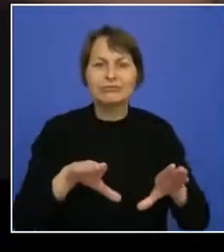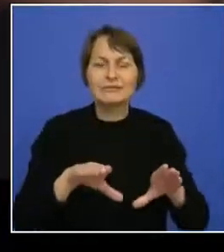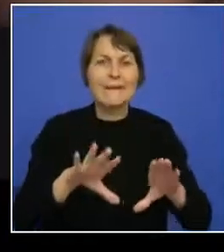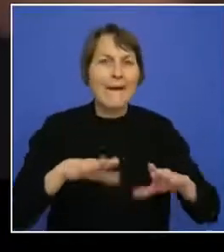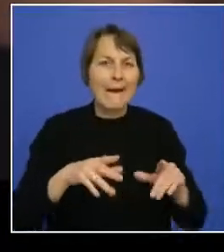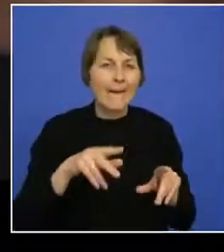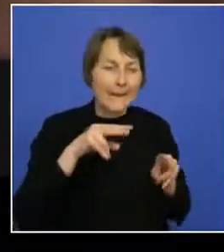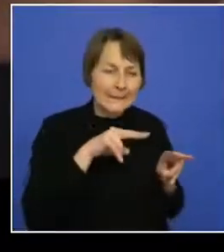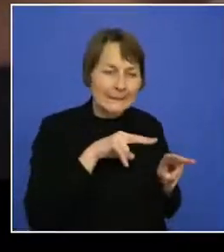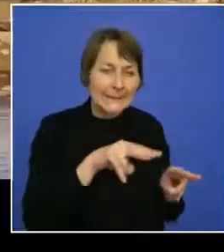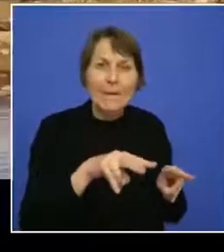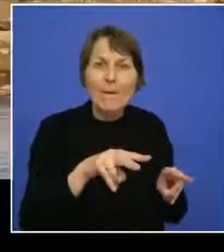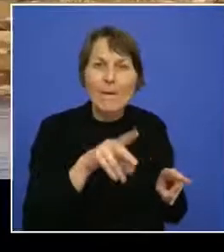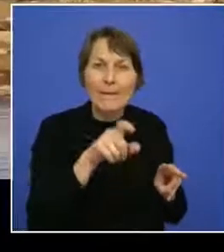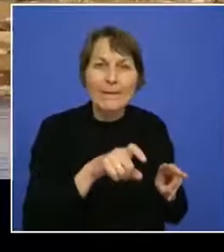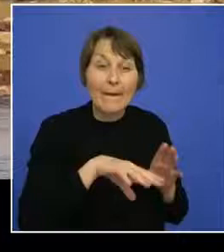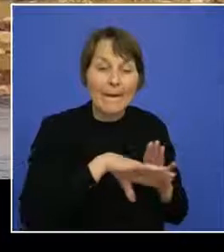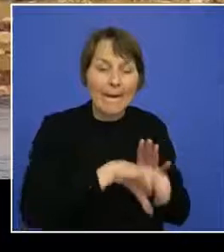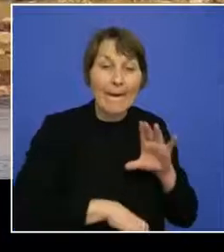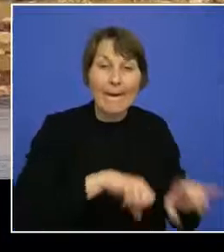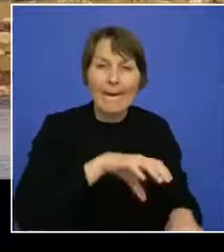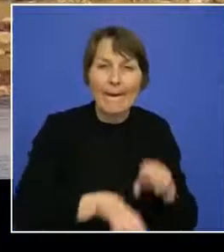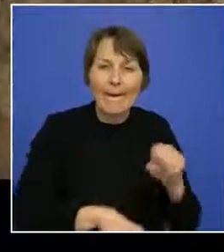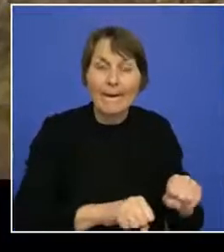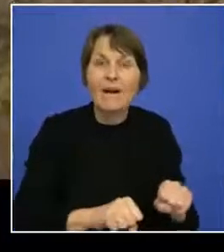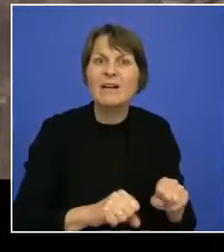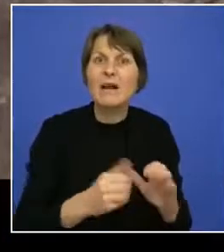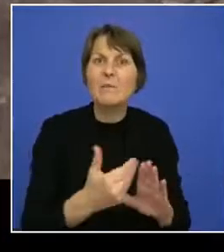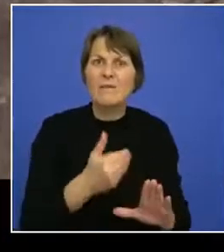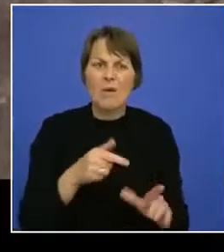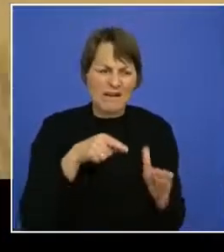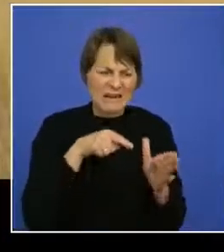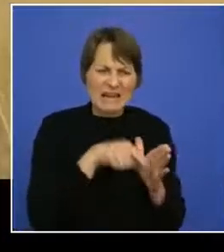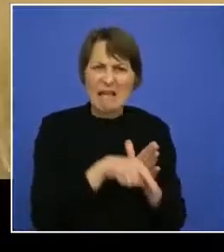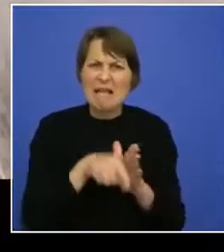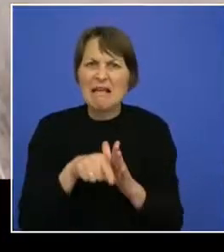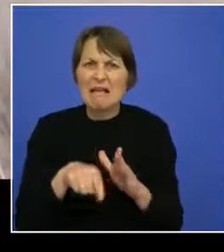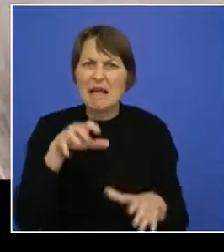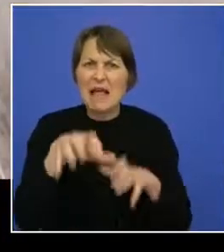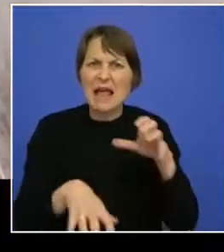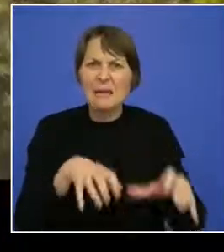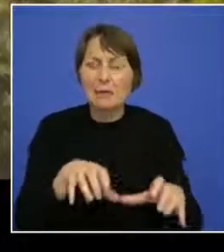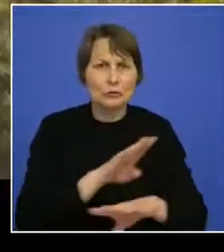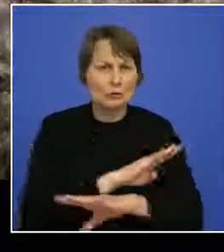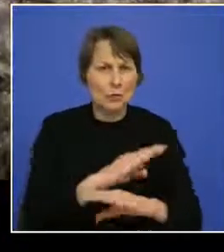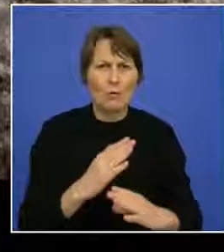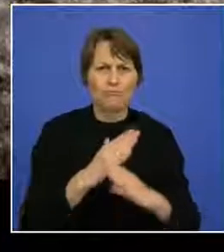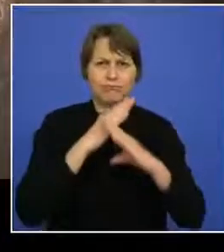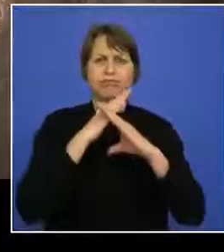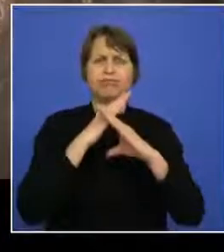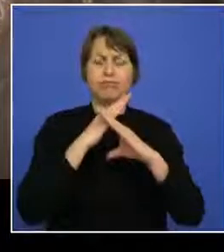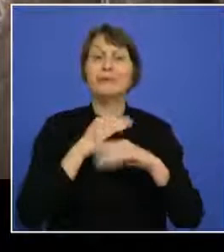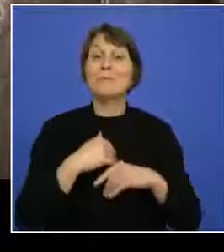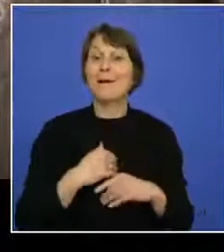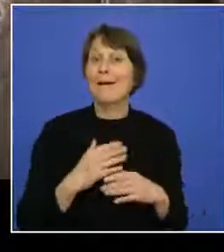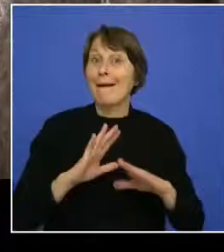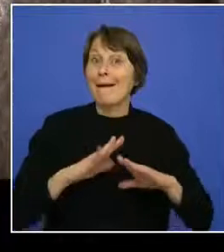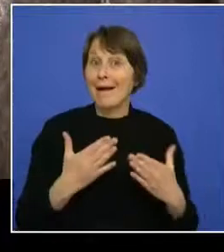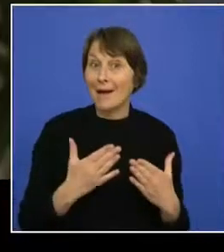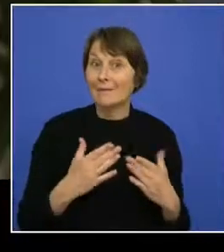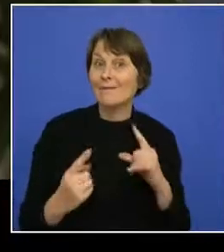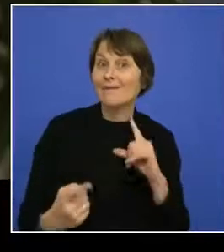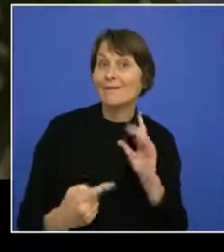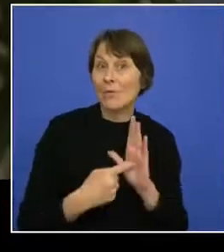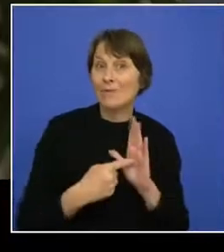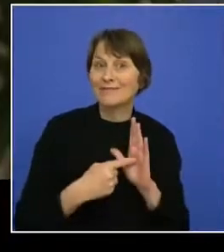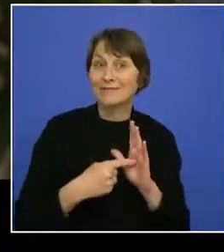them before they kill. The first ones were successful. The problem was that our camera system sent every image,